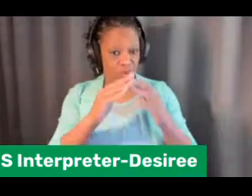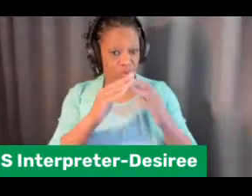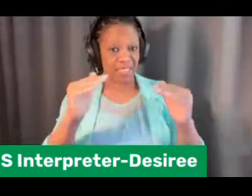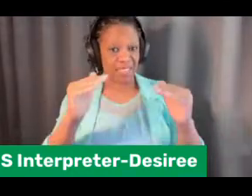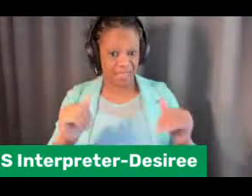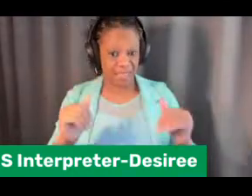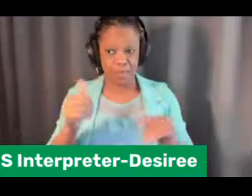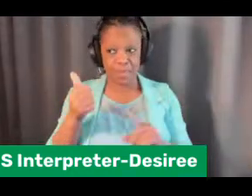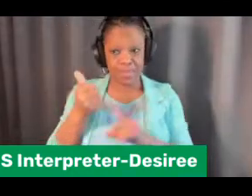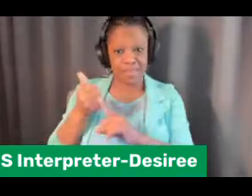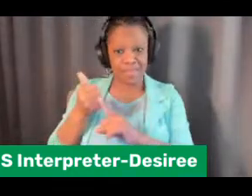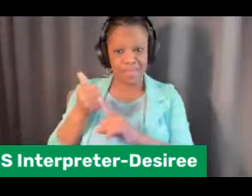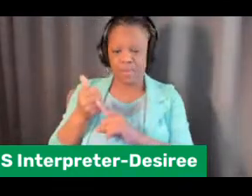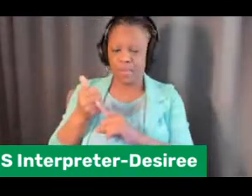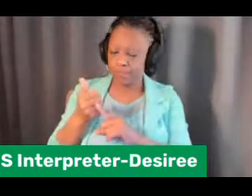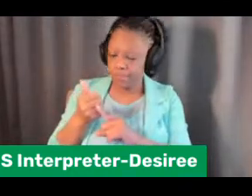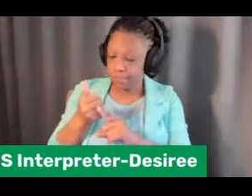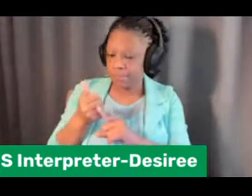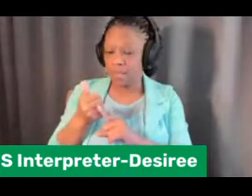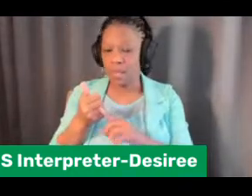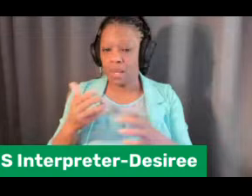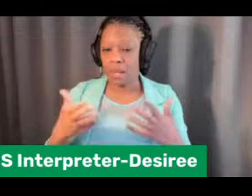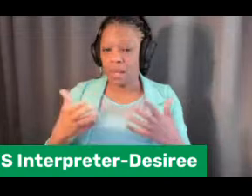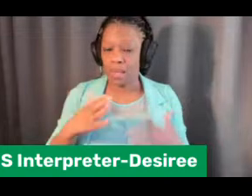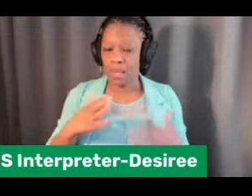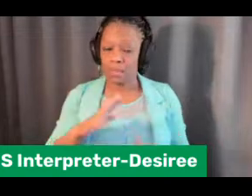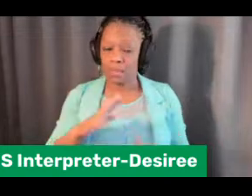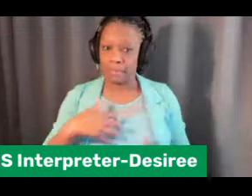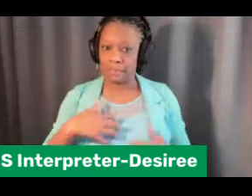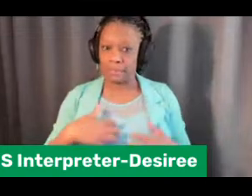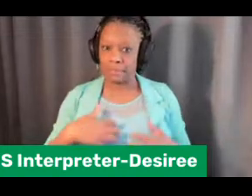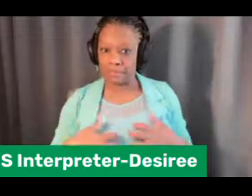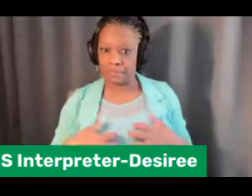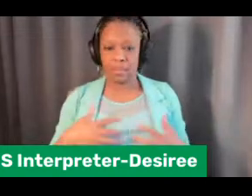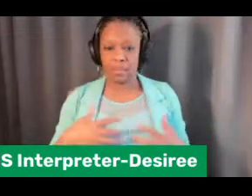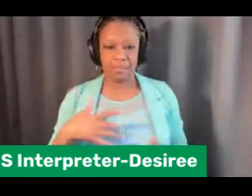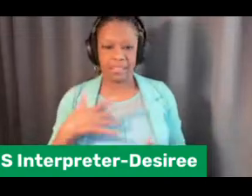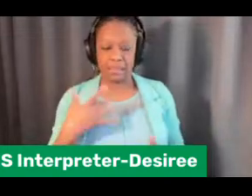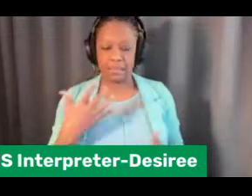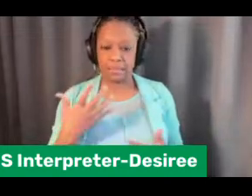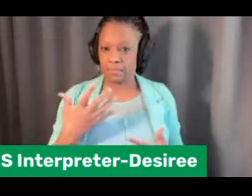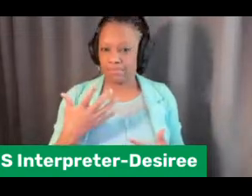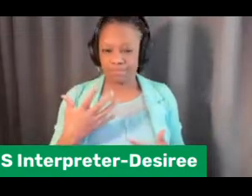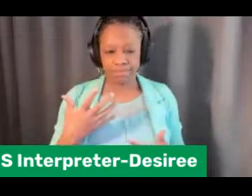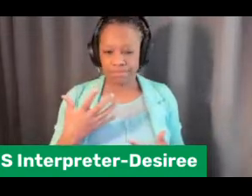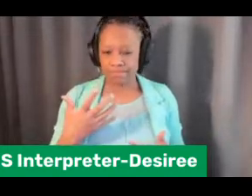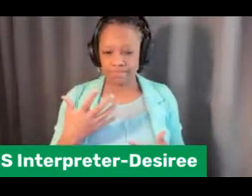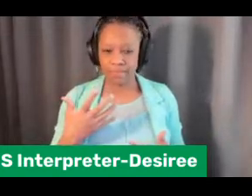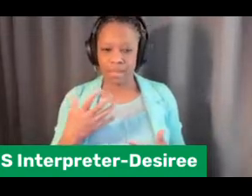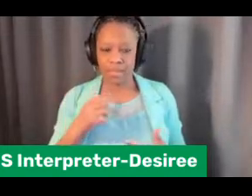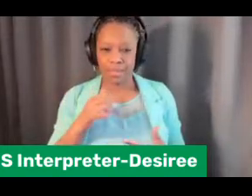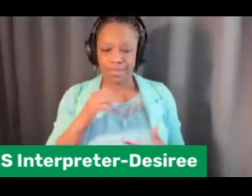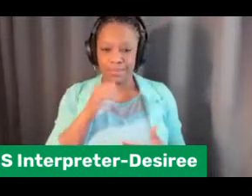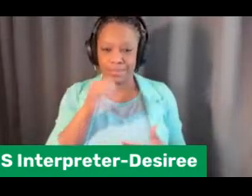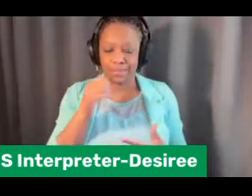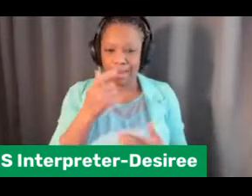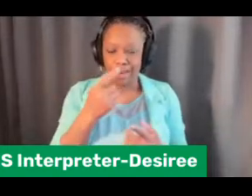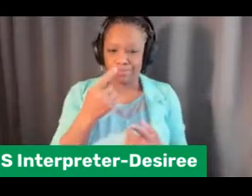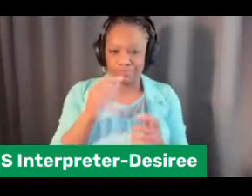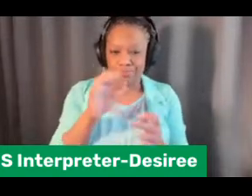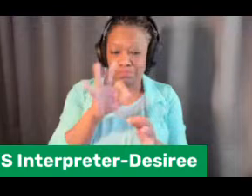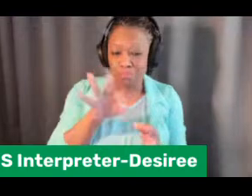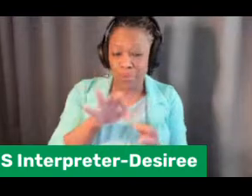up some feelings, some experiences for us. I want to encourage folks to take the space that you